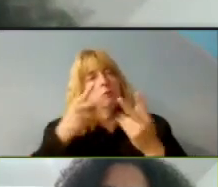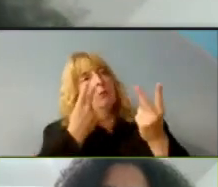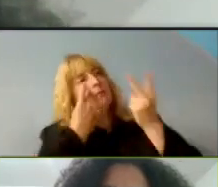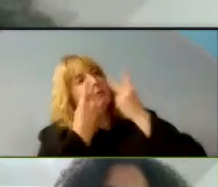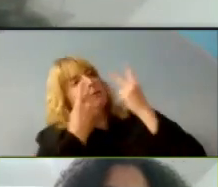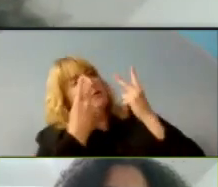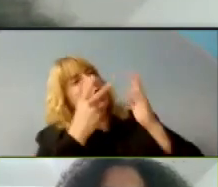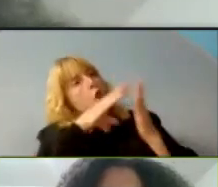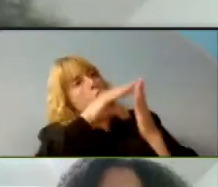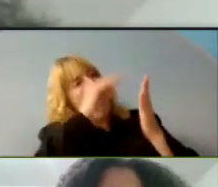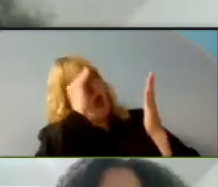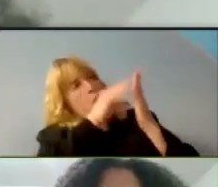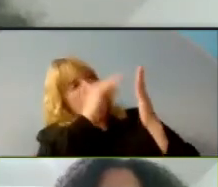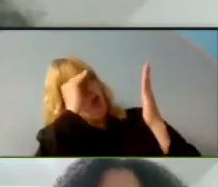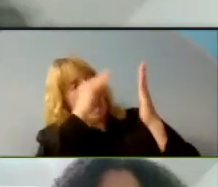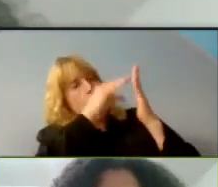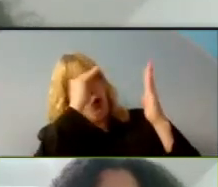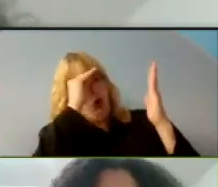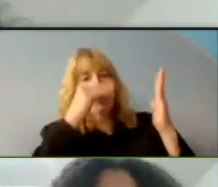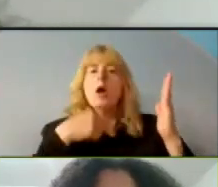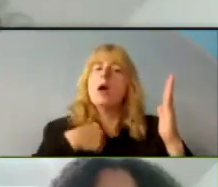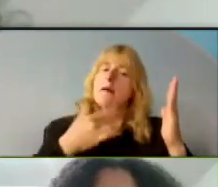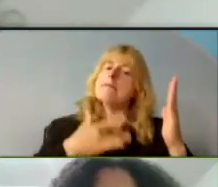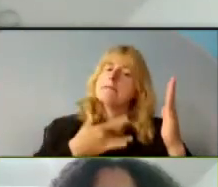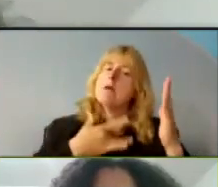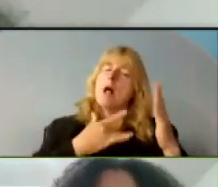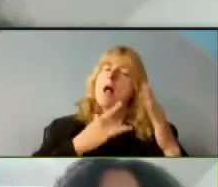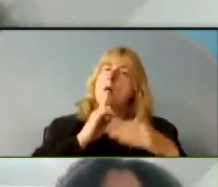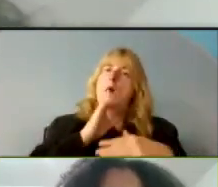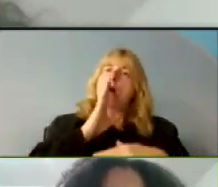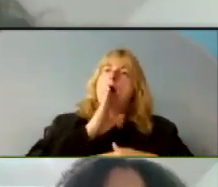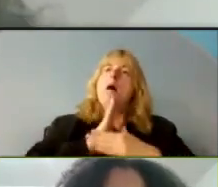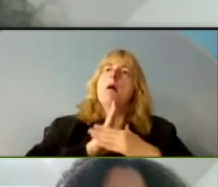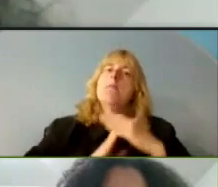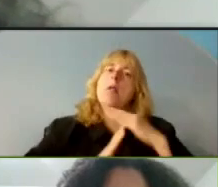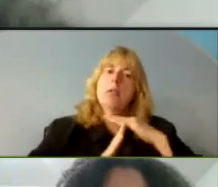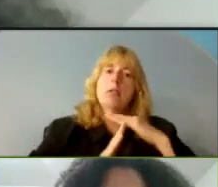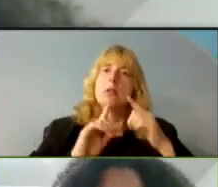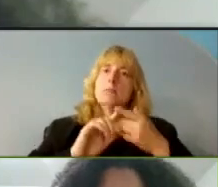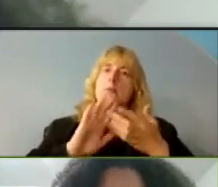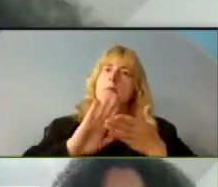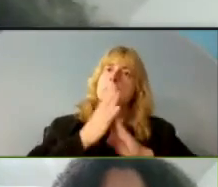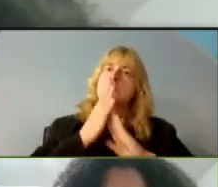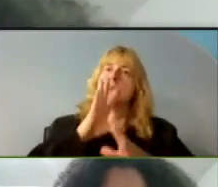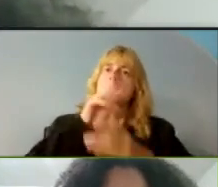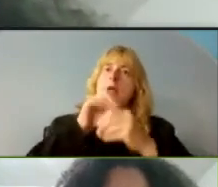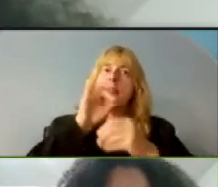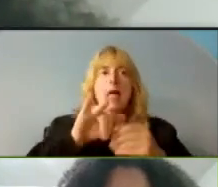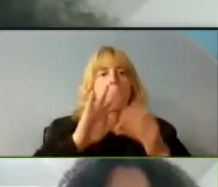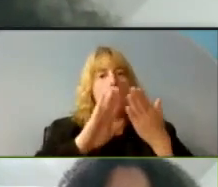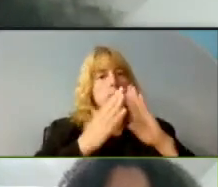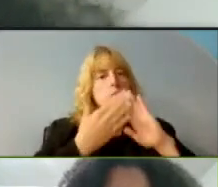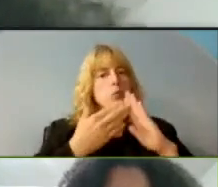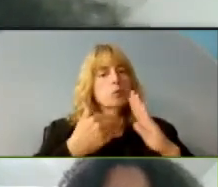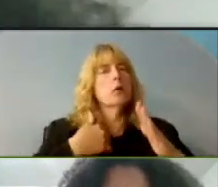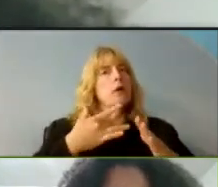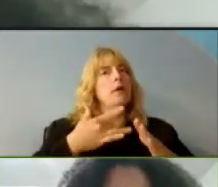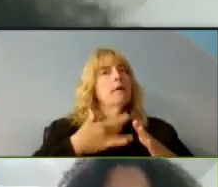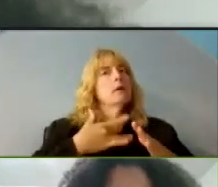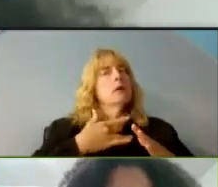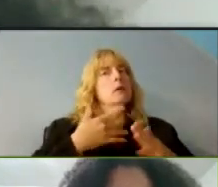I feel very humbled to be a part of that community and to be able to represent that community in my